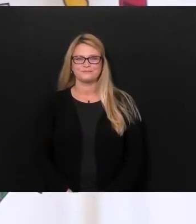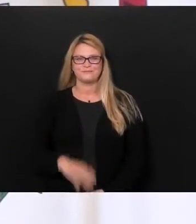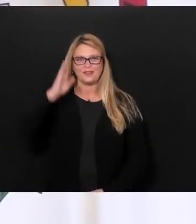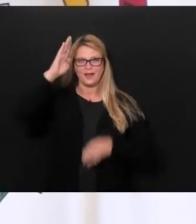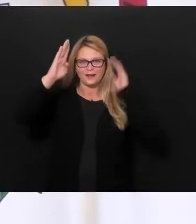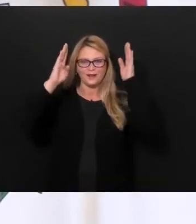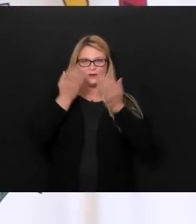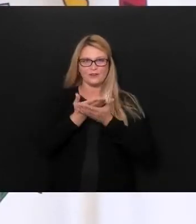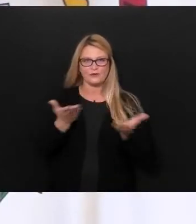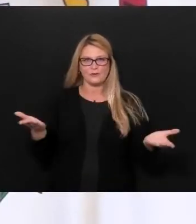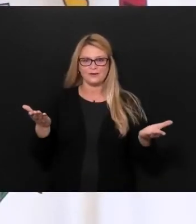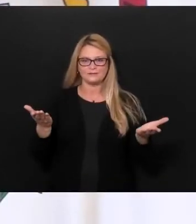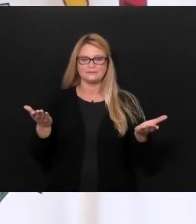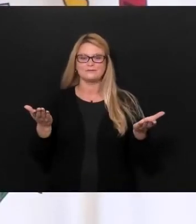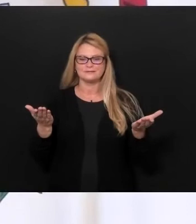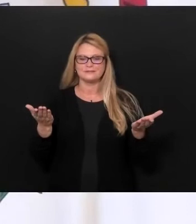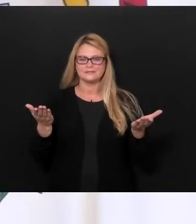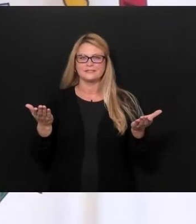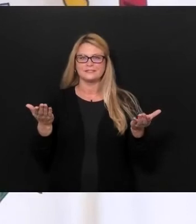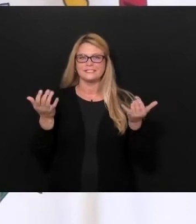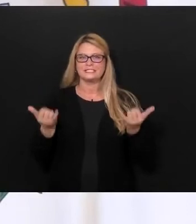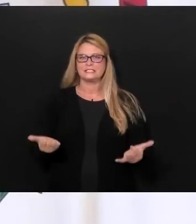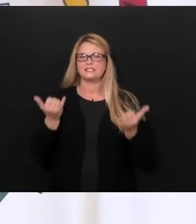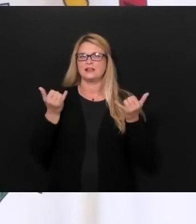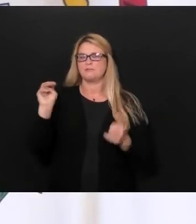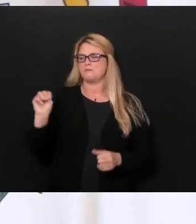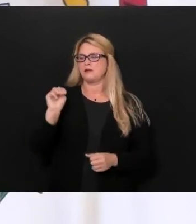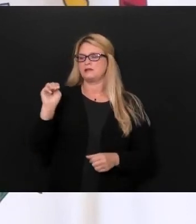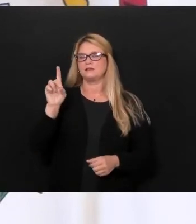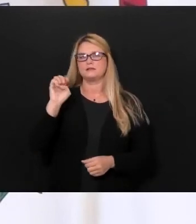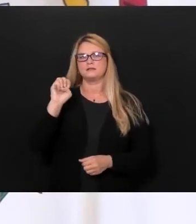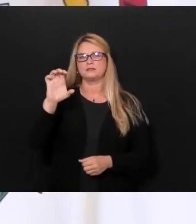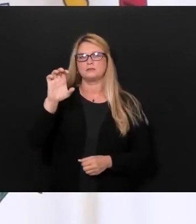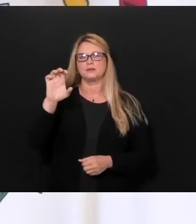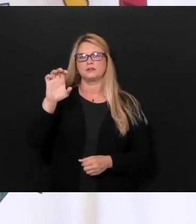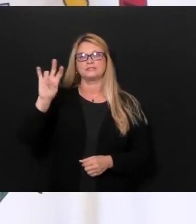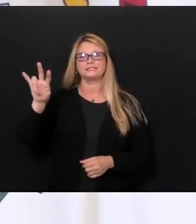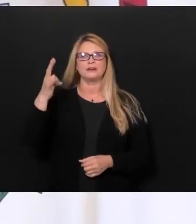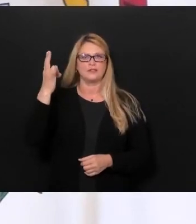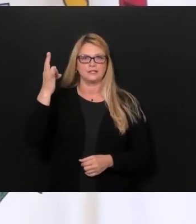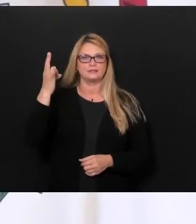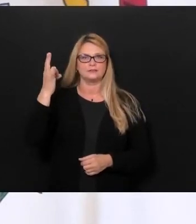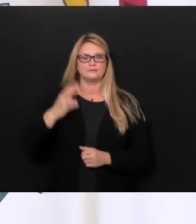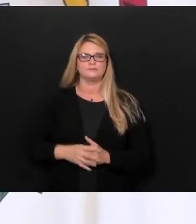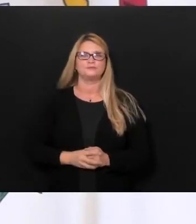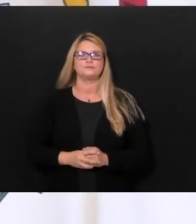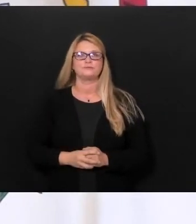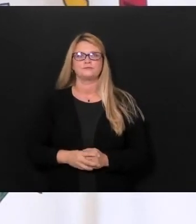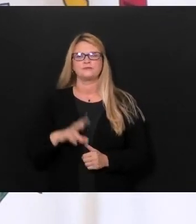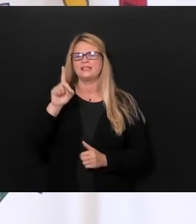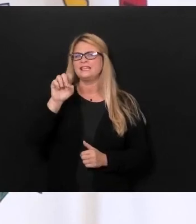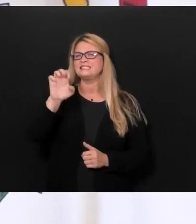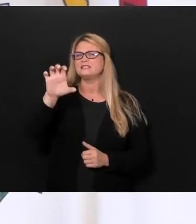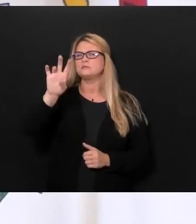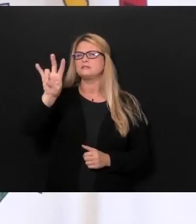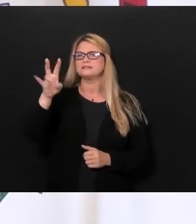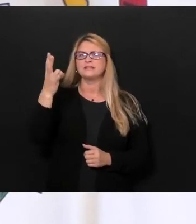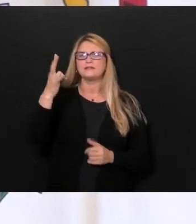hello everyone. It's Monday, December the 7th. You know, if we think about December the